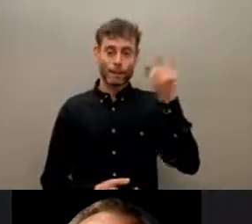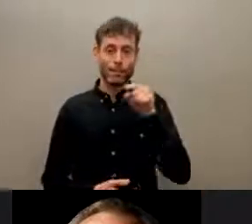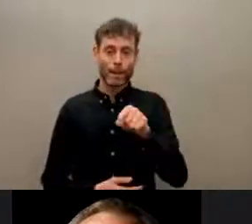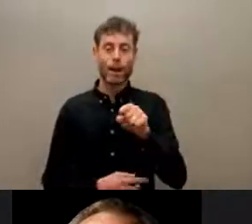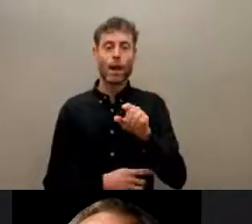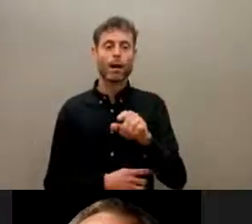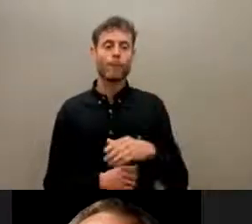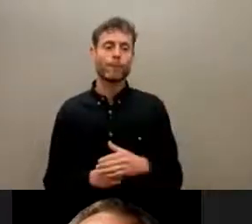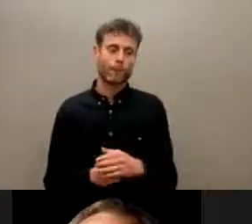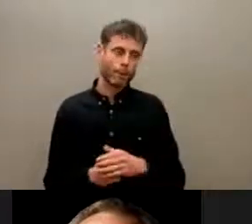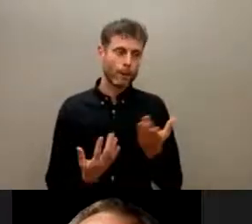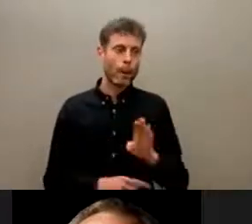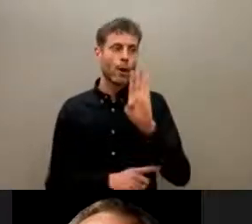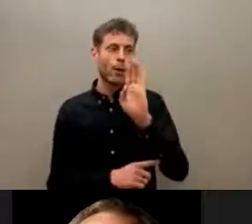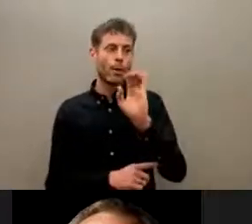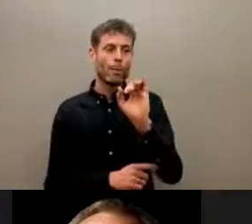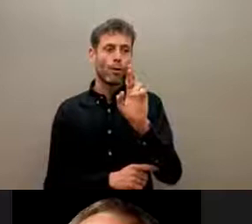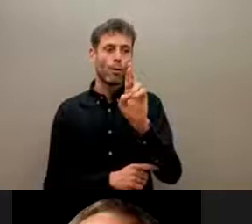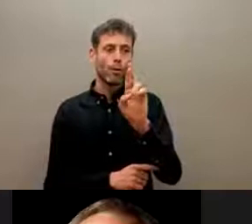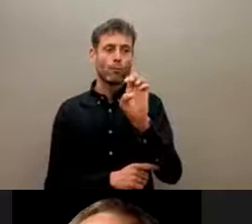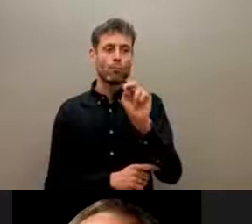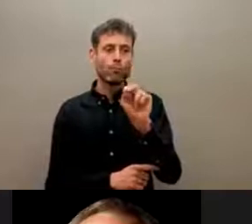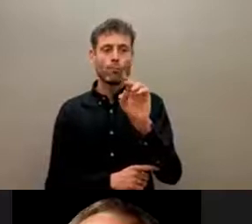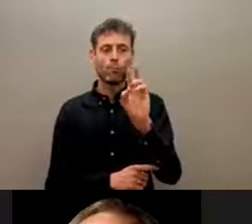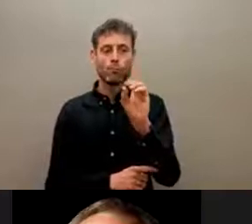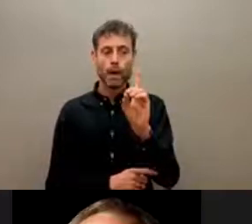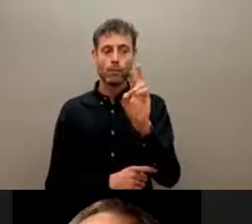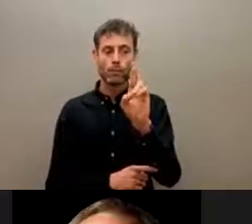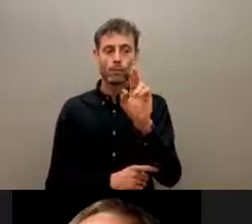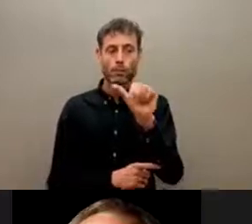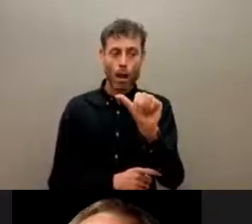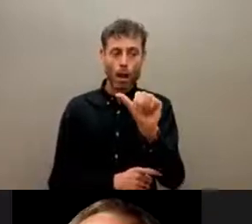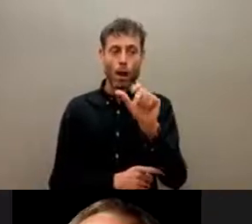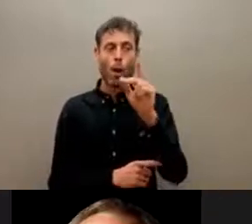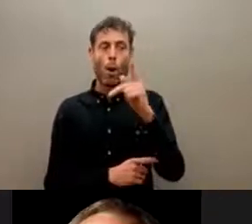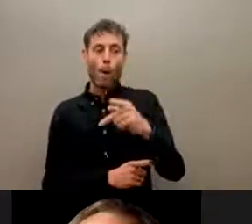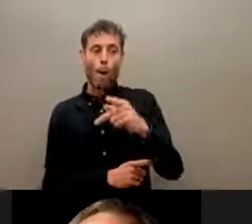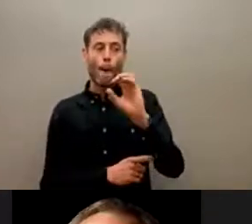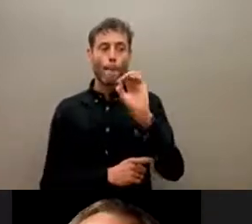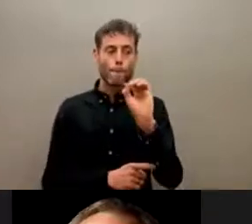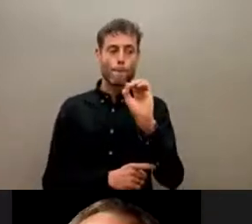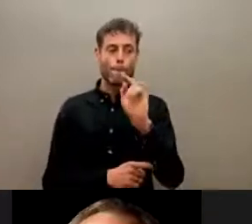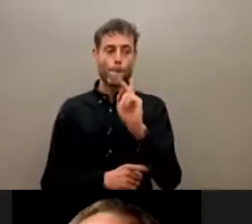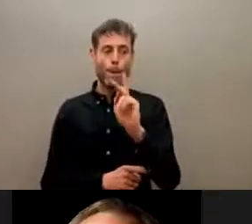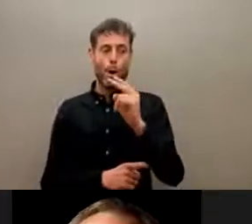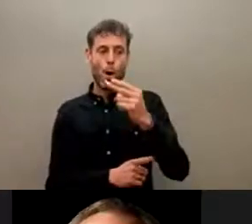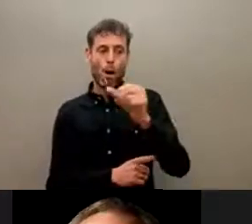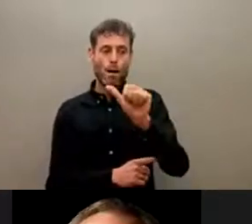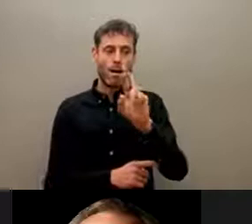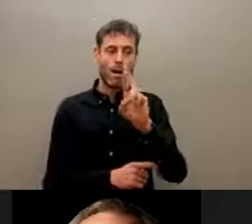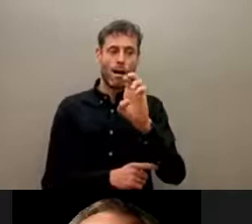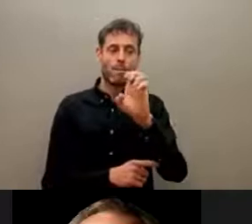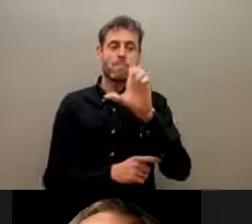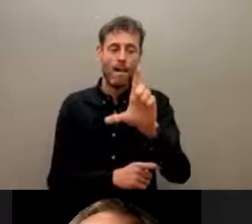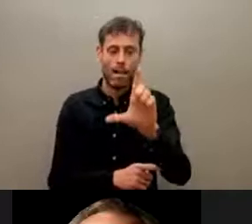Barendra Pokharel, who is the Abilis Country Coordinator in Nepal. And he's